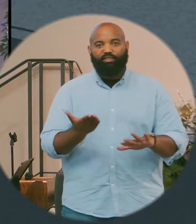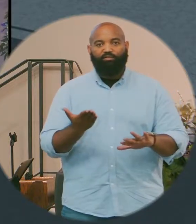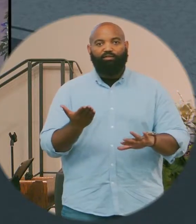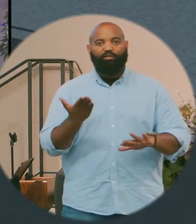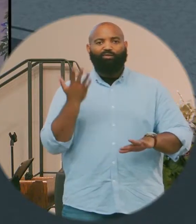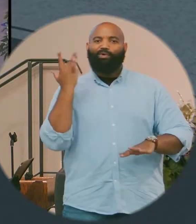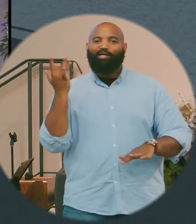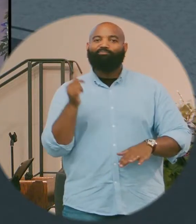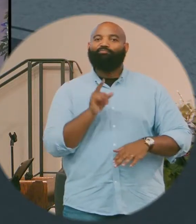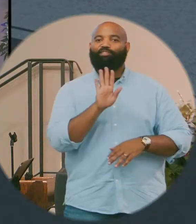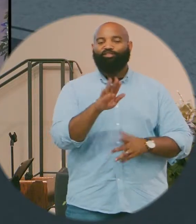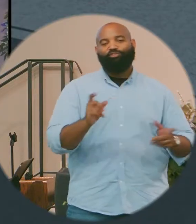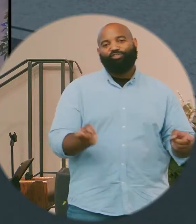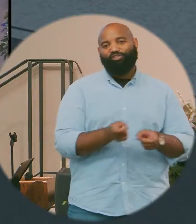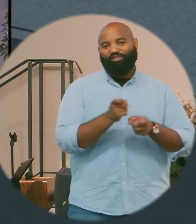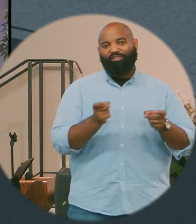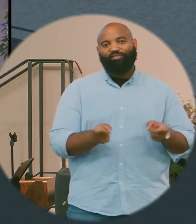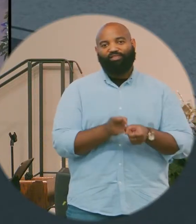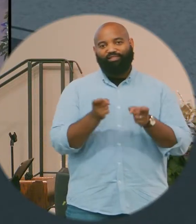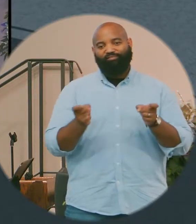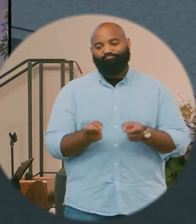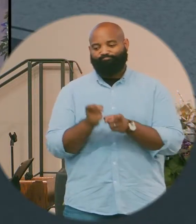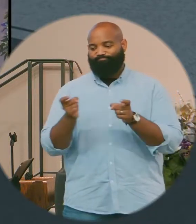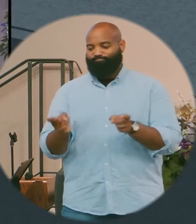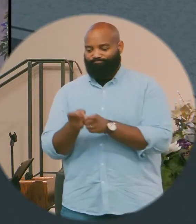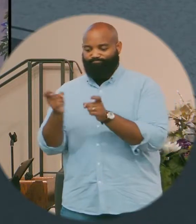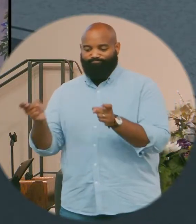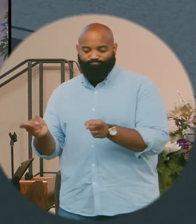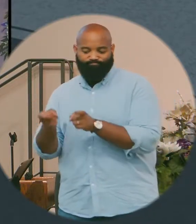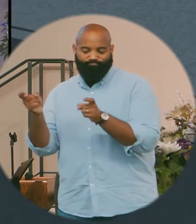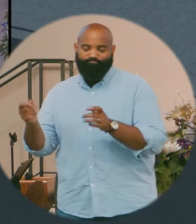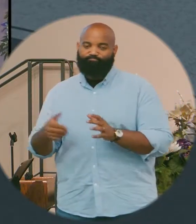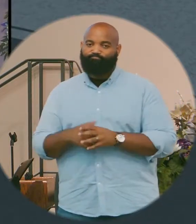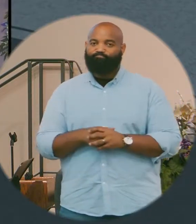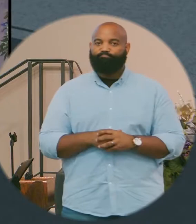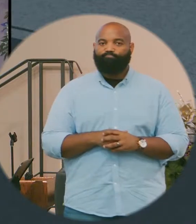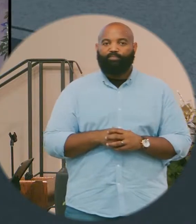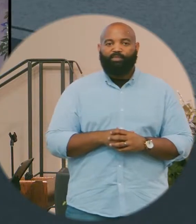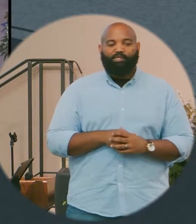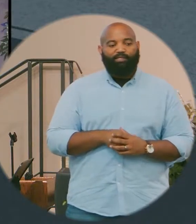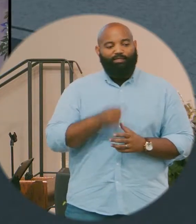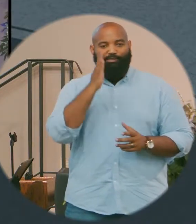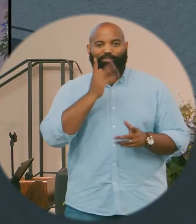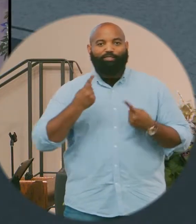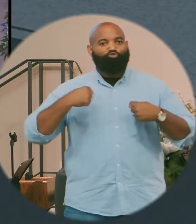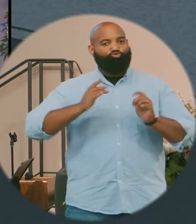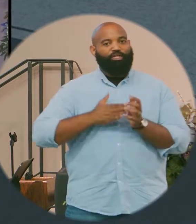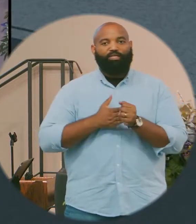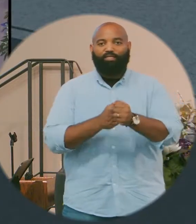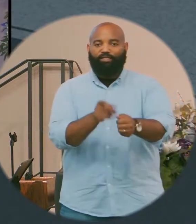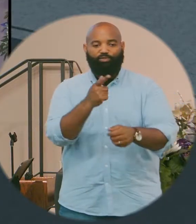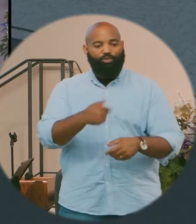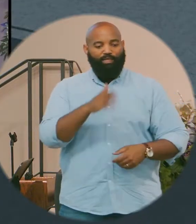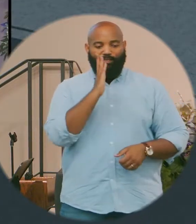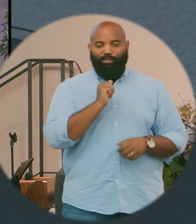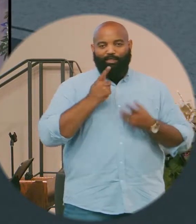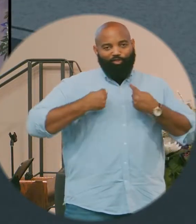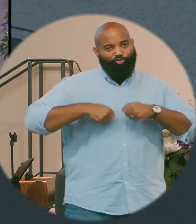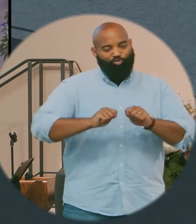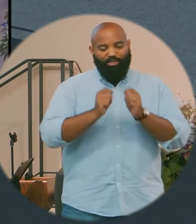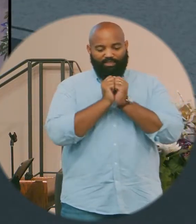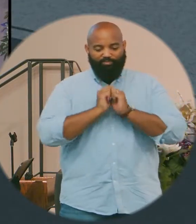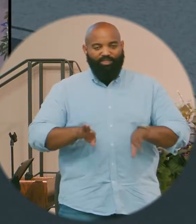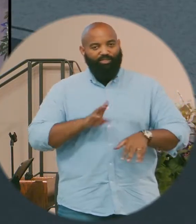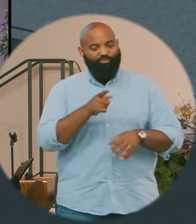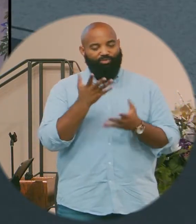we don't want to acknowledge that sin separates us from God, and we don't want to admit what we've done is wrong, because sin